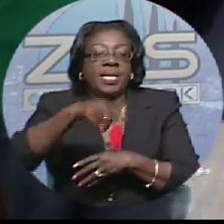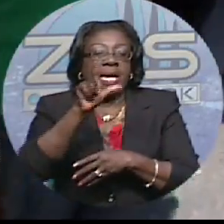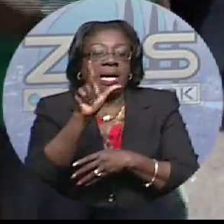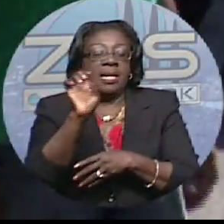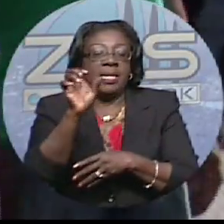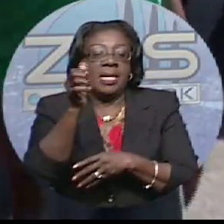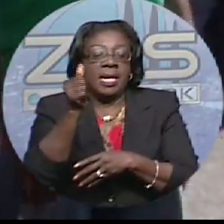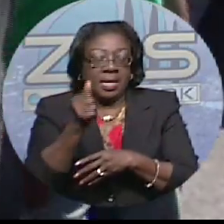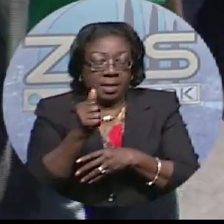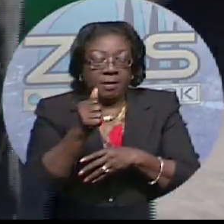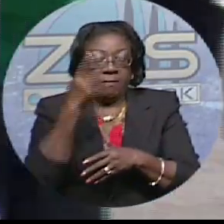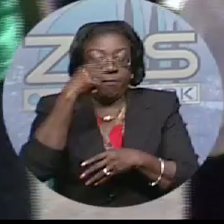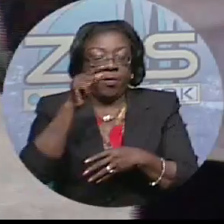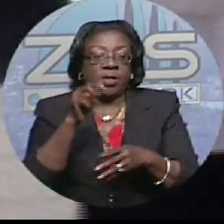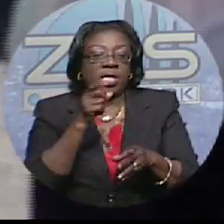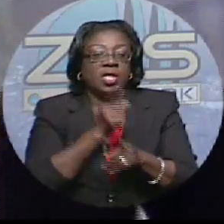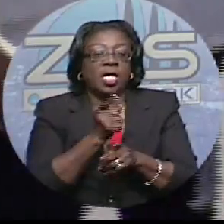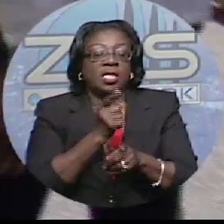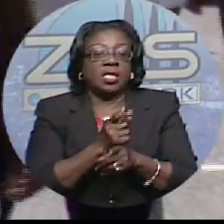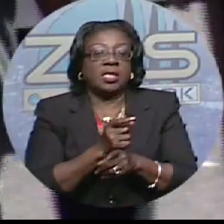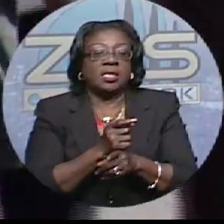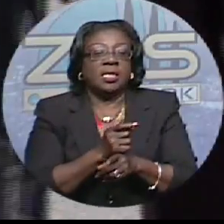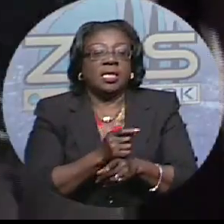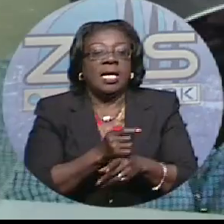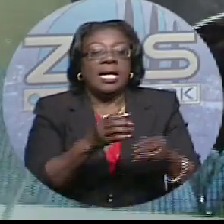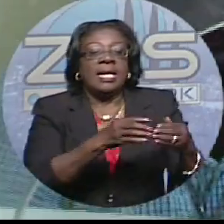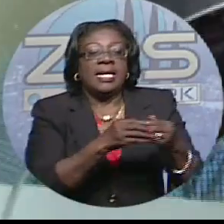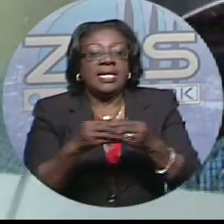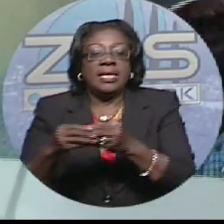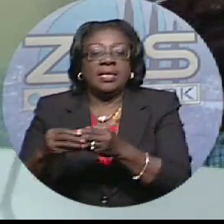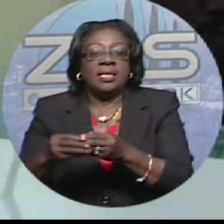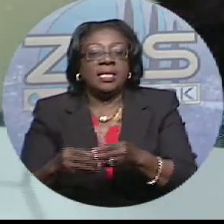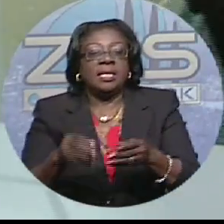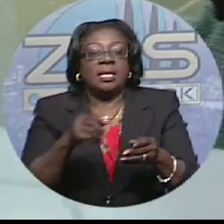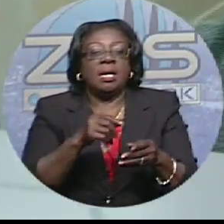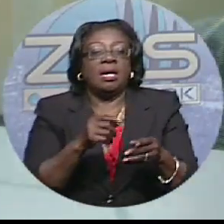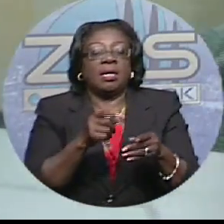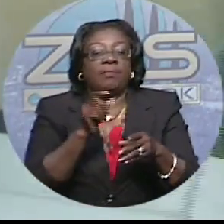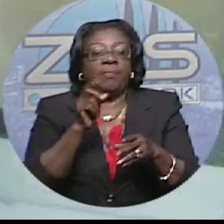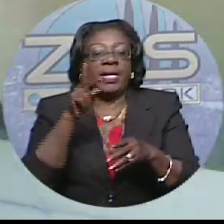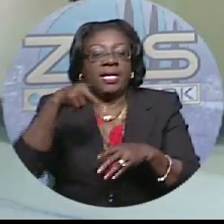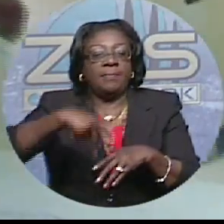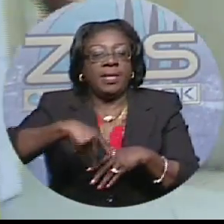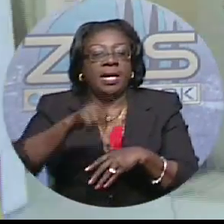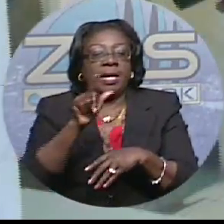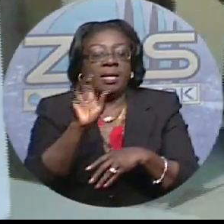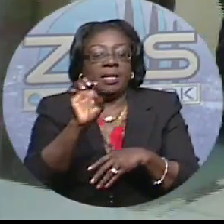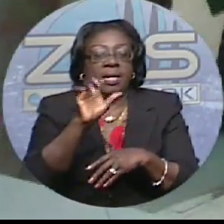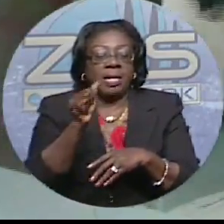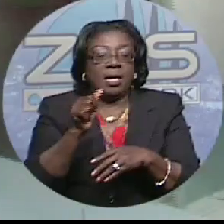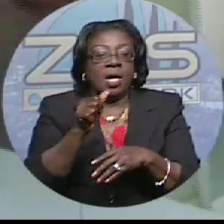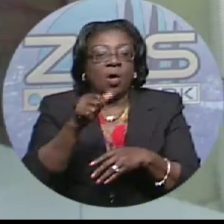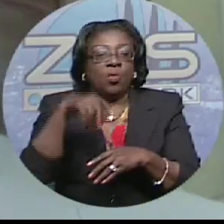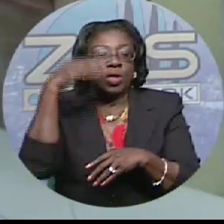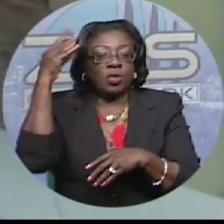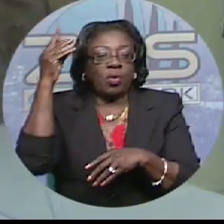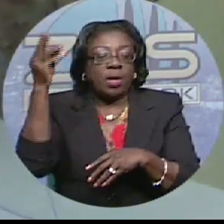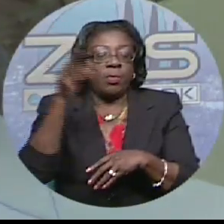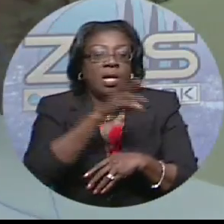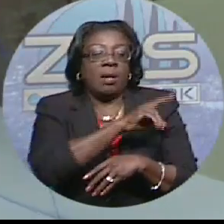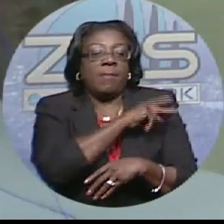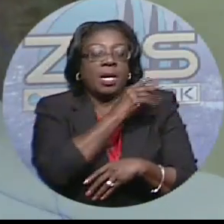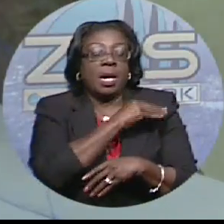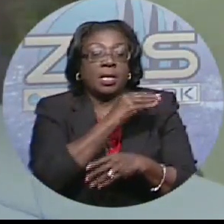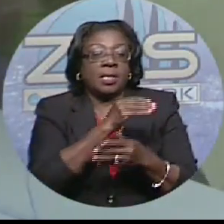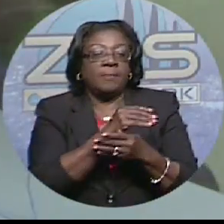Branville McCartney, who represents Irvin Moxie. He objected to Moxie entering a plea, explaining that during the police interview, Moxie